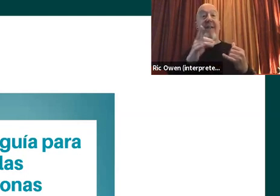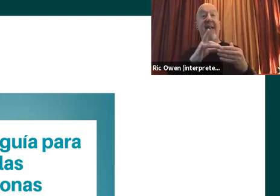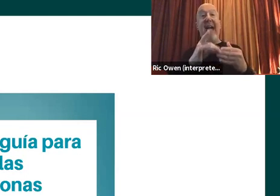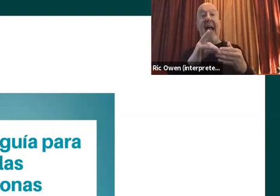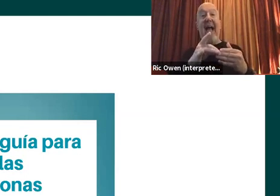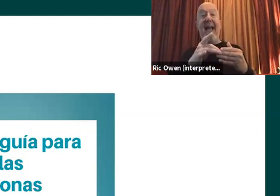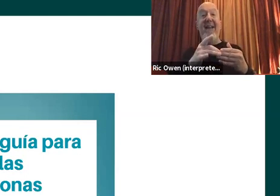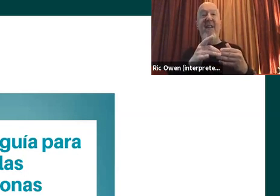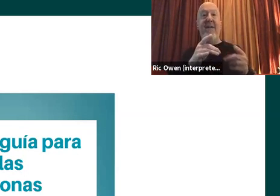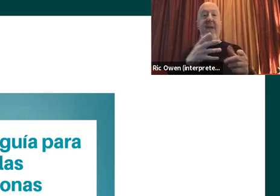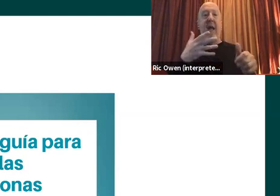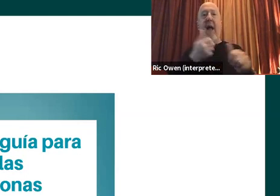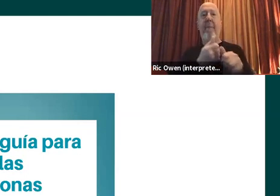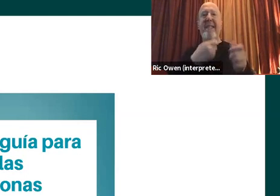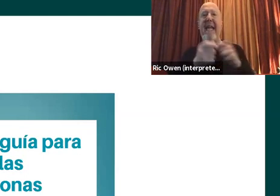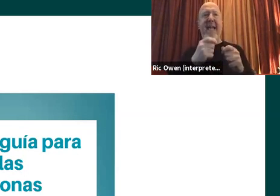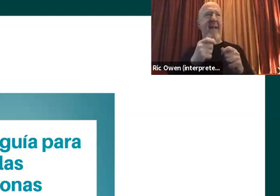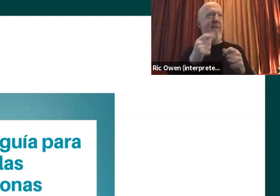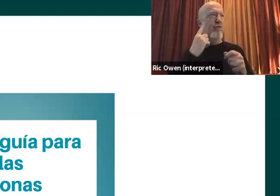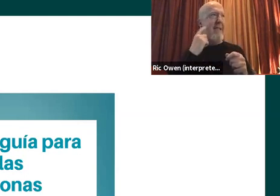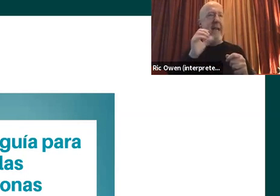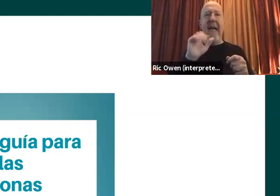through April 13th.